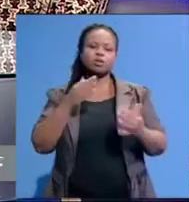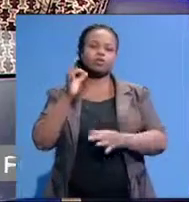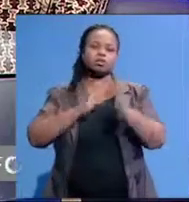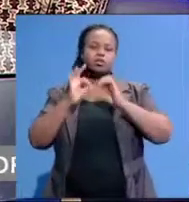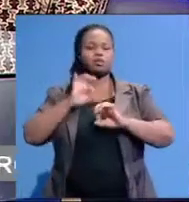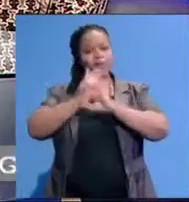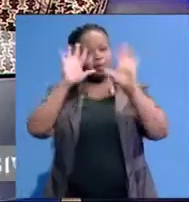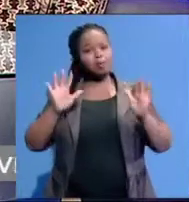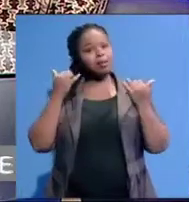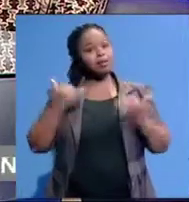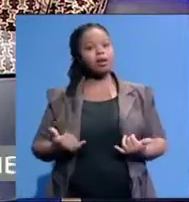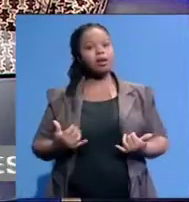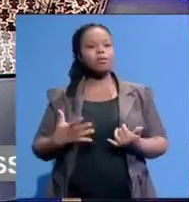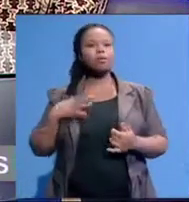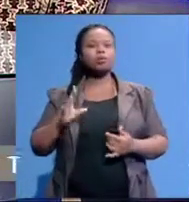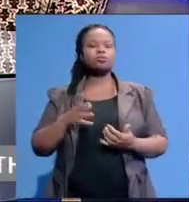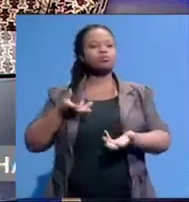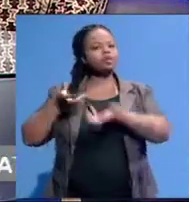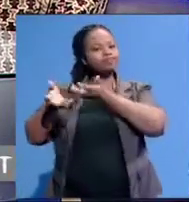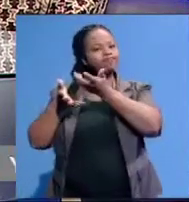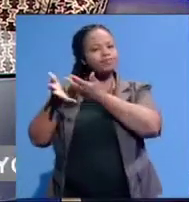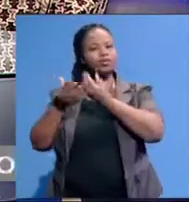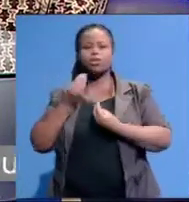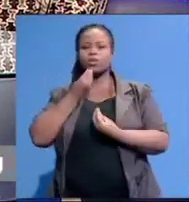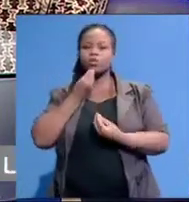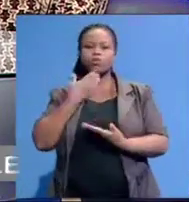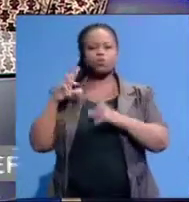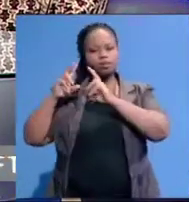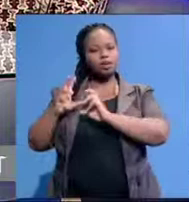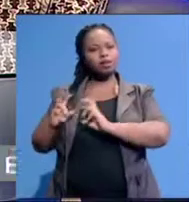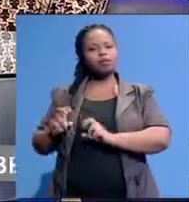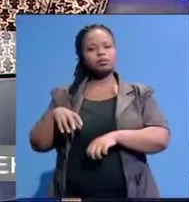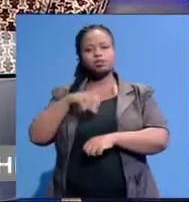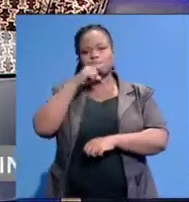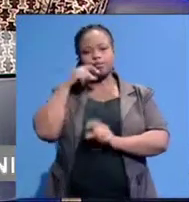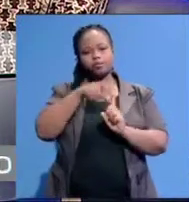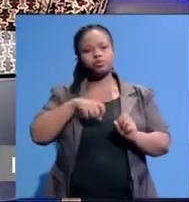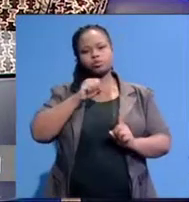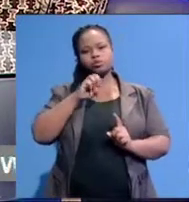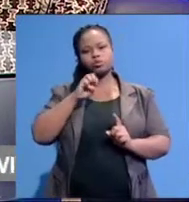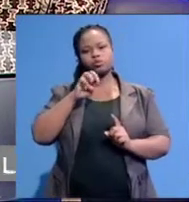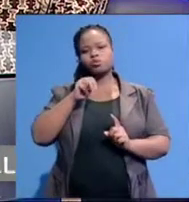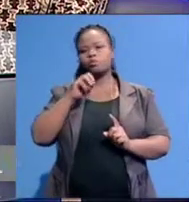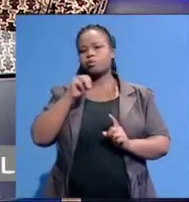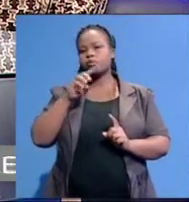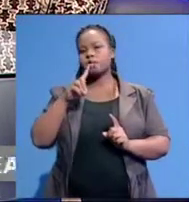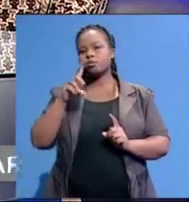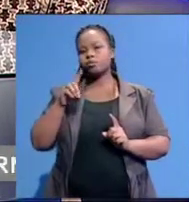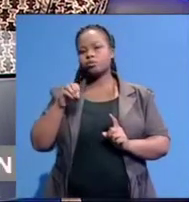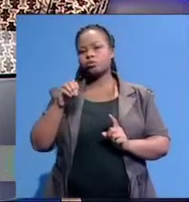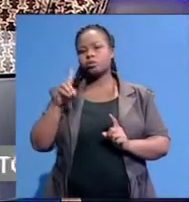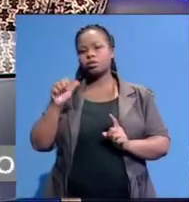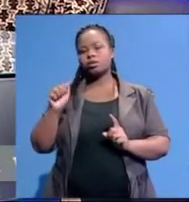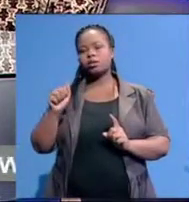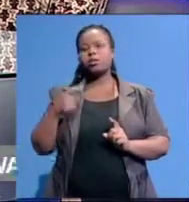right now, I'd like us to cross over to political analyst Dr. Somadoda Figeni, who is going to join us. Actually, he's in